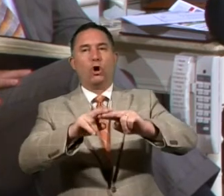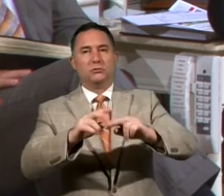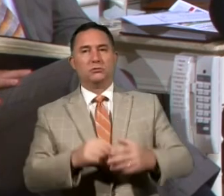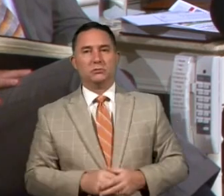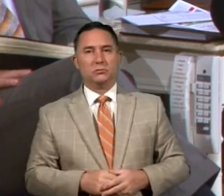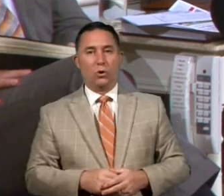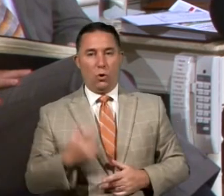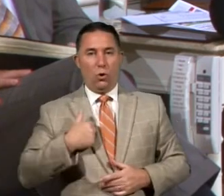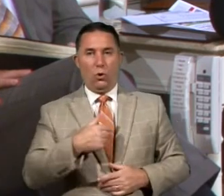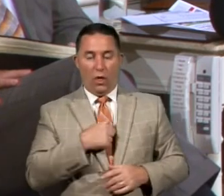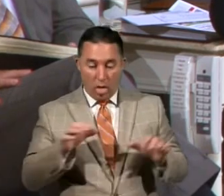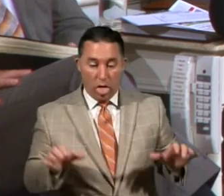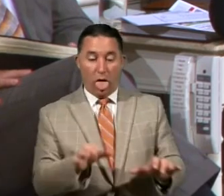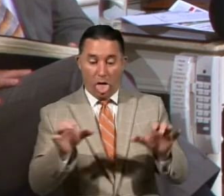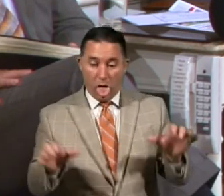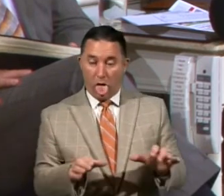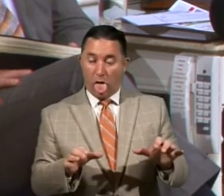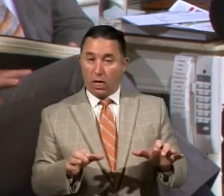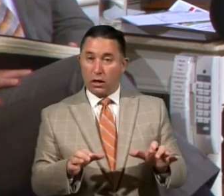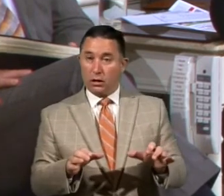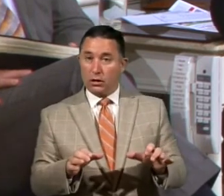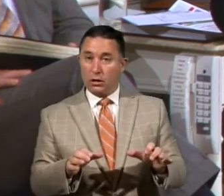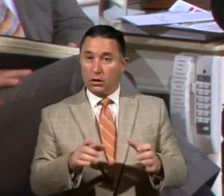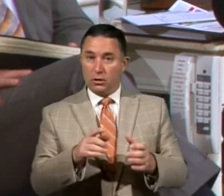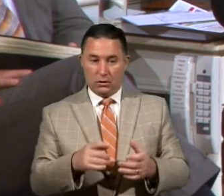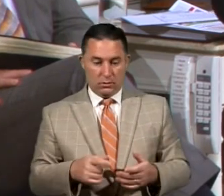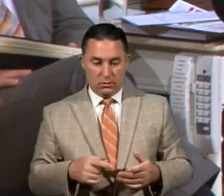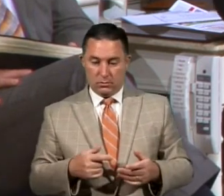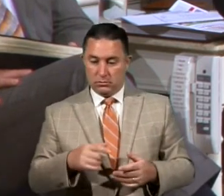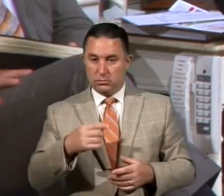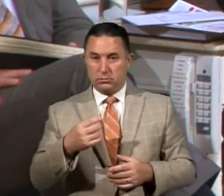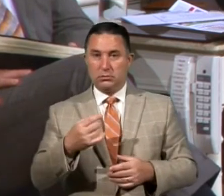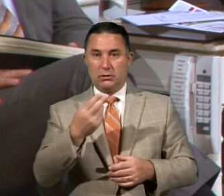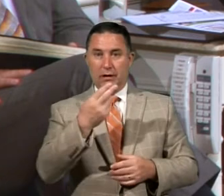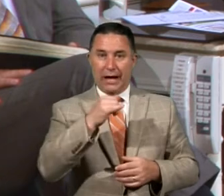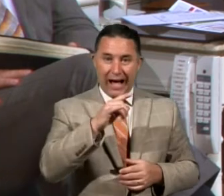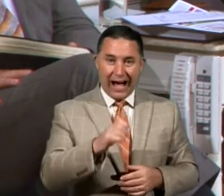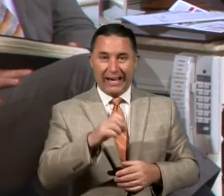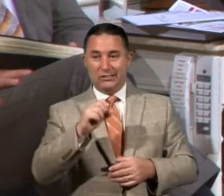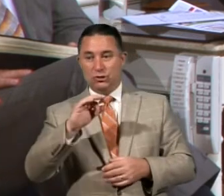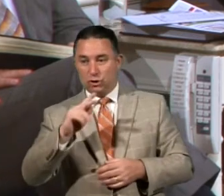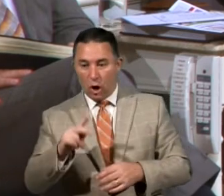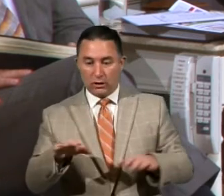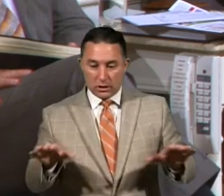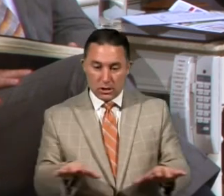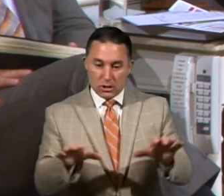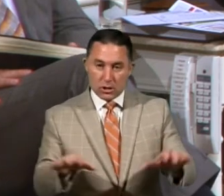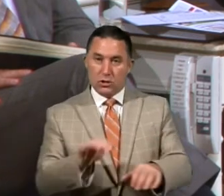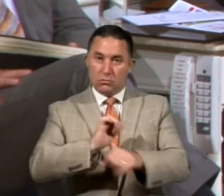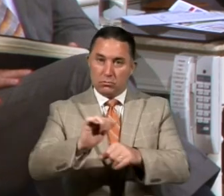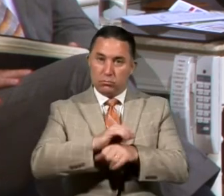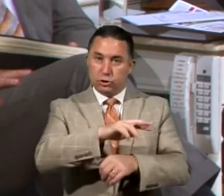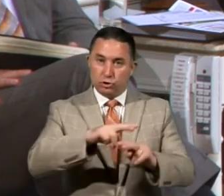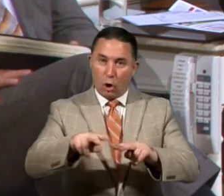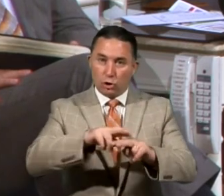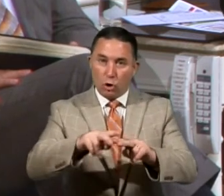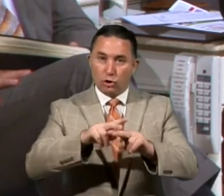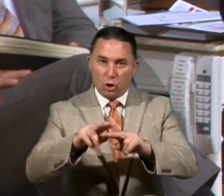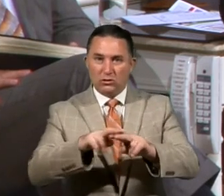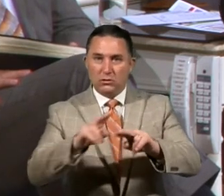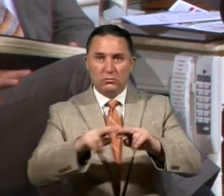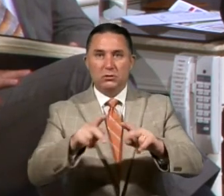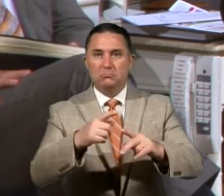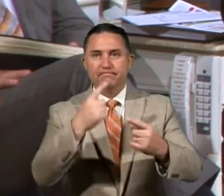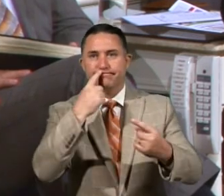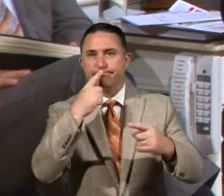He said, we did everything we were supposed to do. Hide, salt, hide, salt, hide, salt. But the salt didn't do